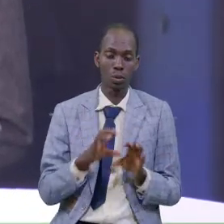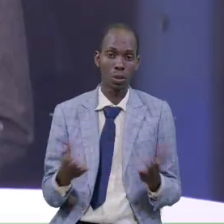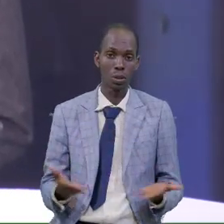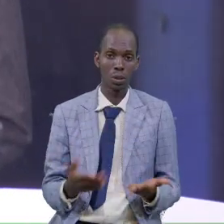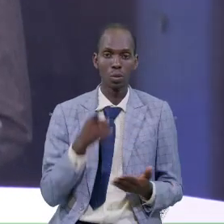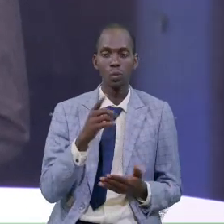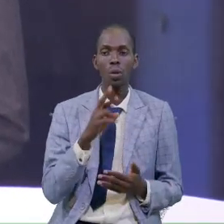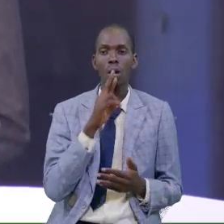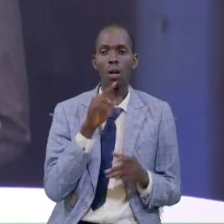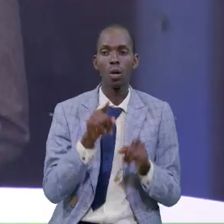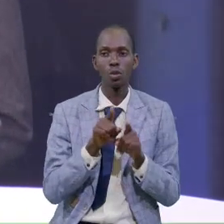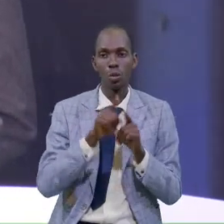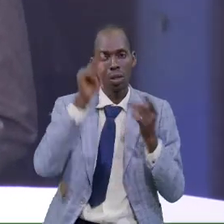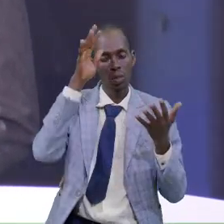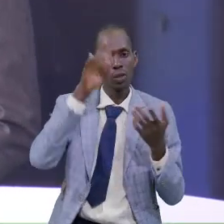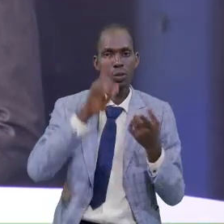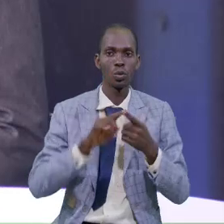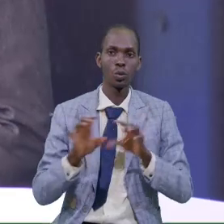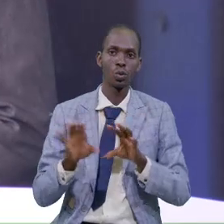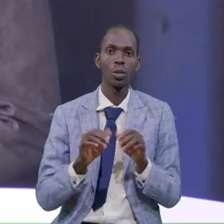over there where you are.